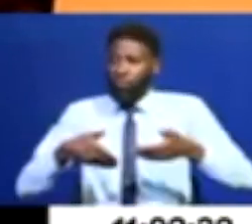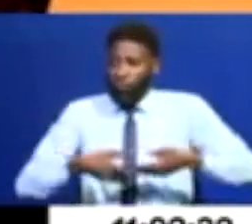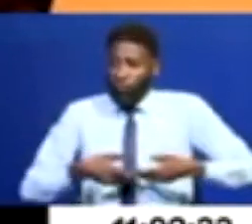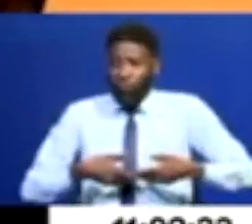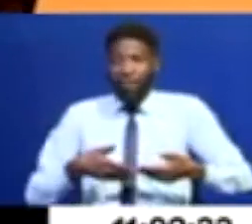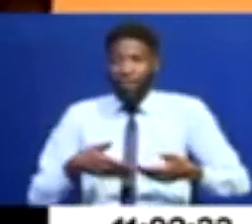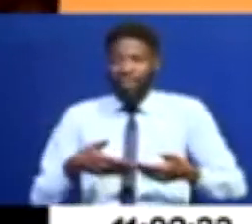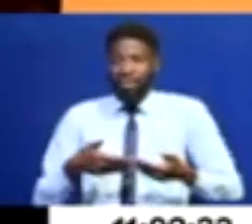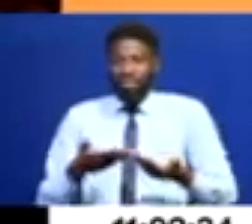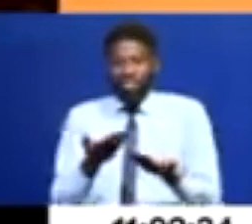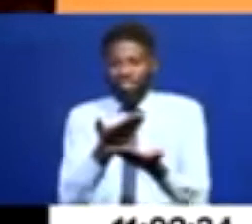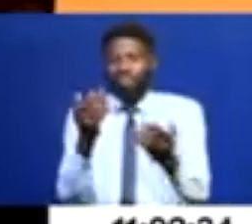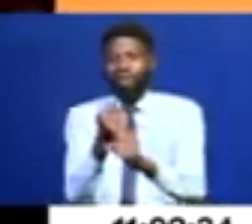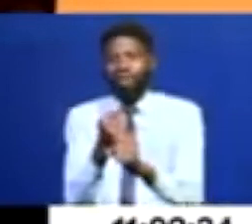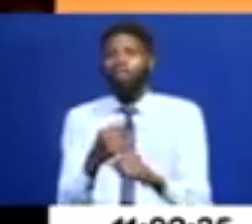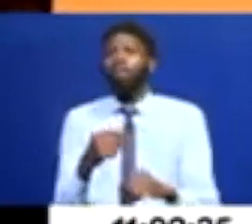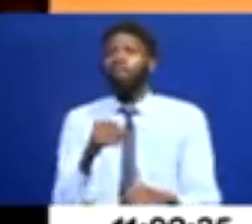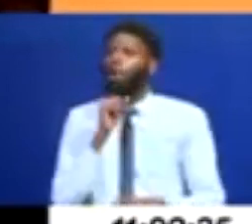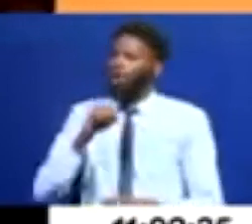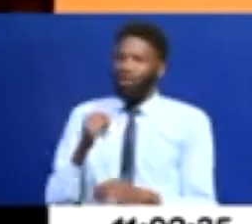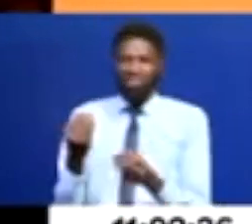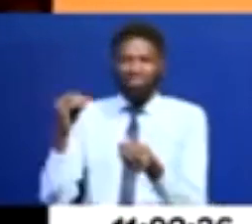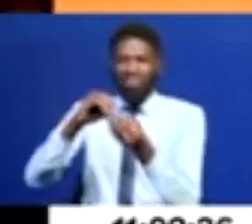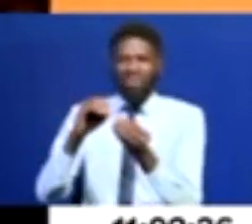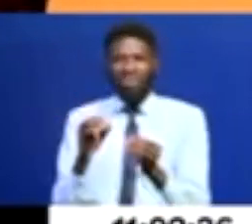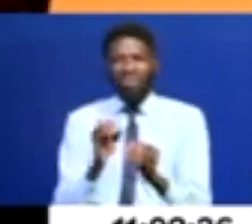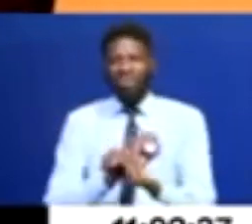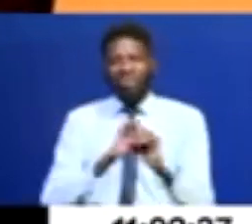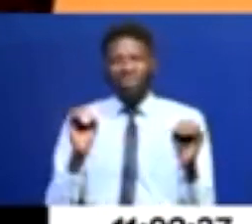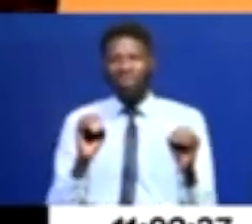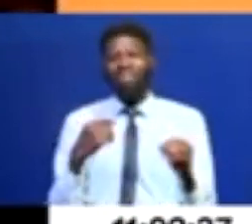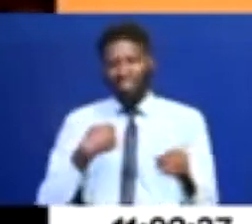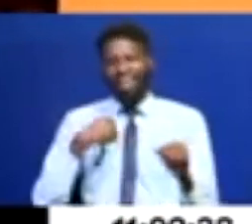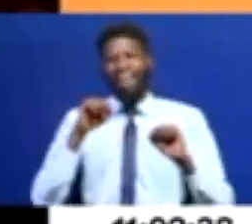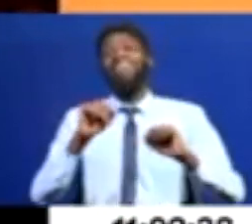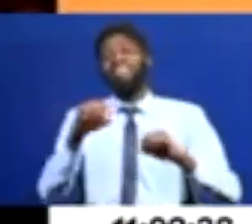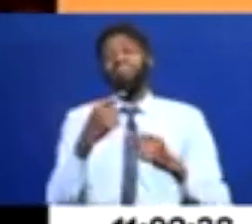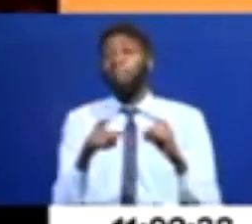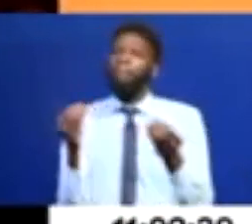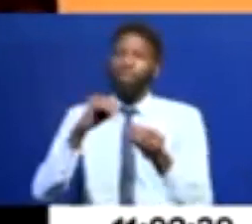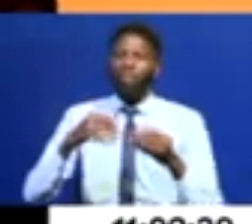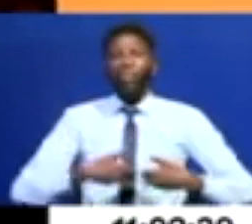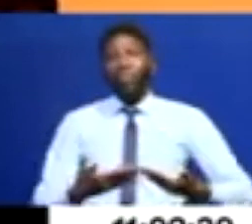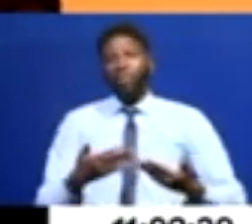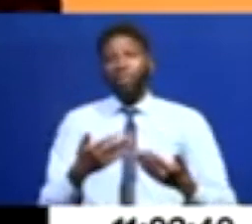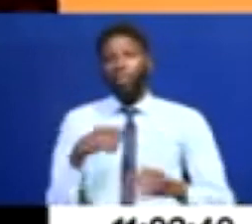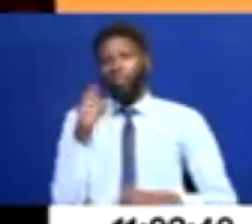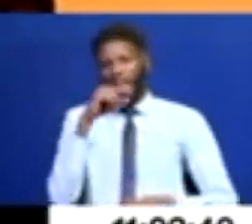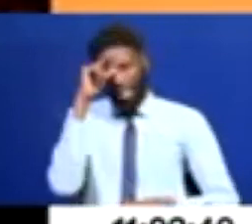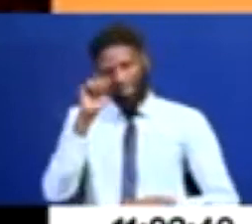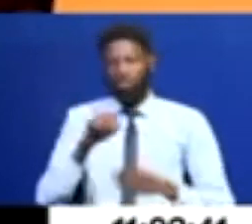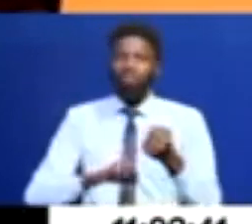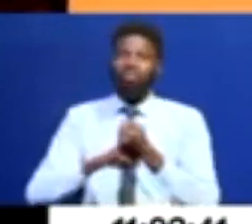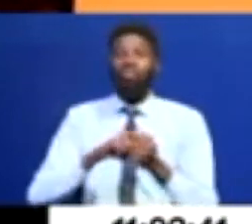contents. Of course, I can do it, but most of them are the young people, the youth, which the government is supposed to support. Yes, they